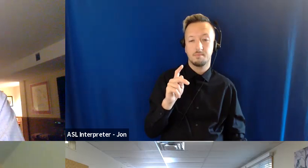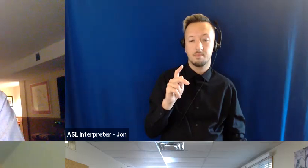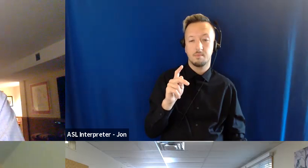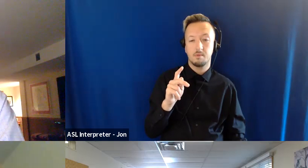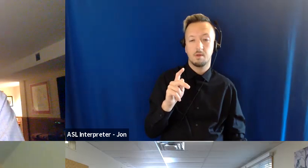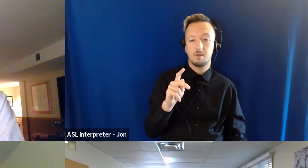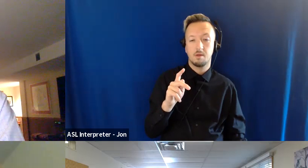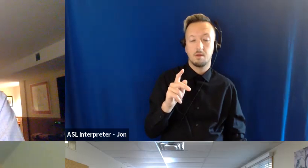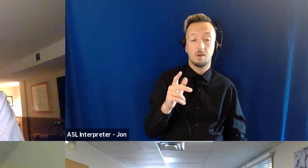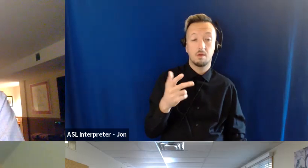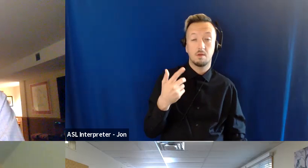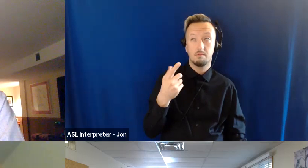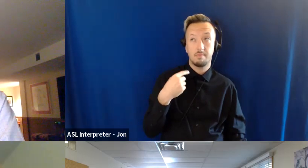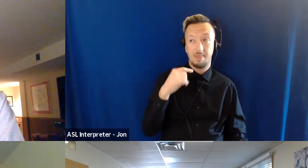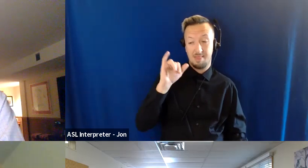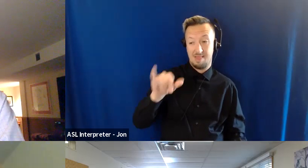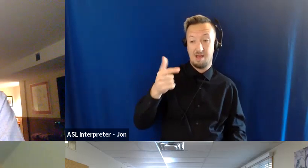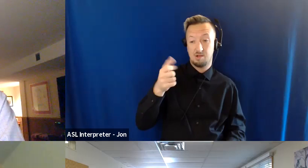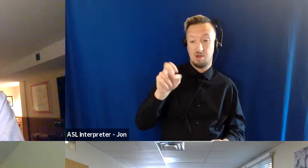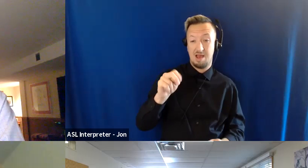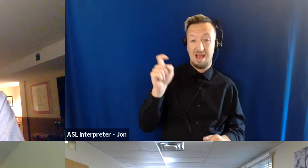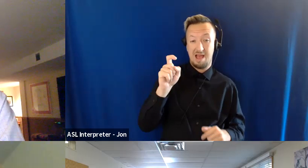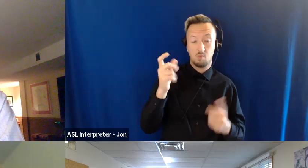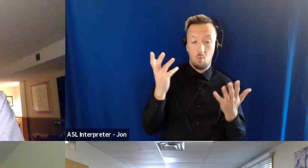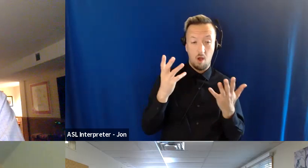earliest recollections for that generation, I think, is